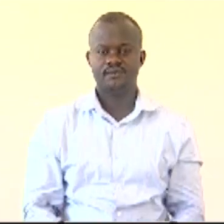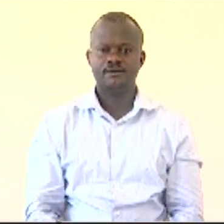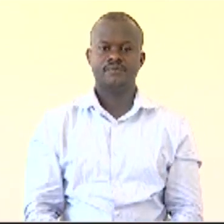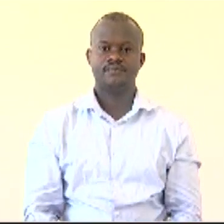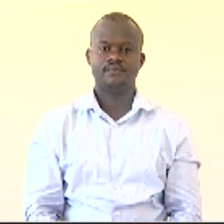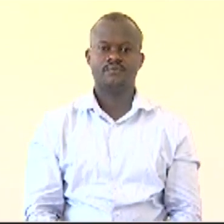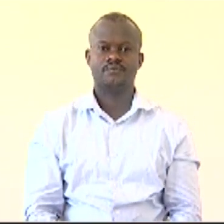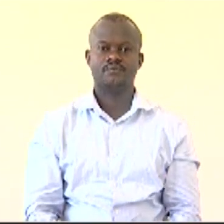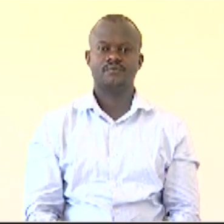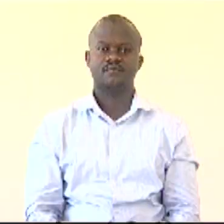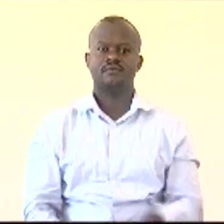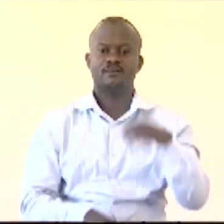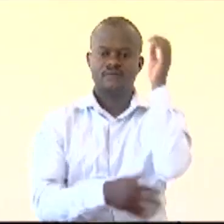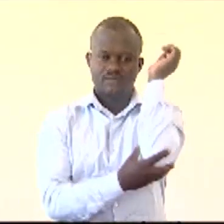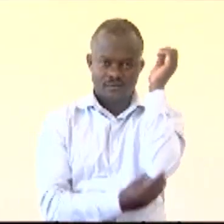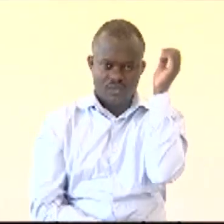So